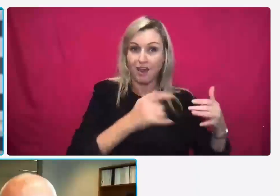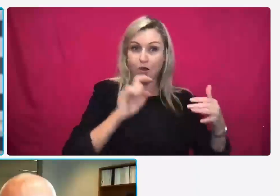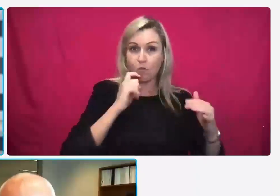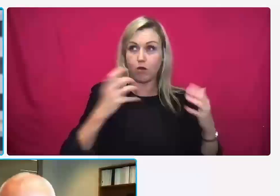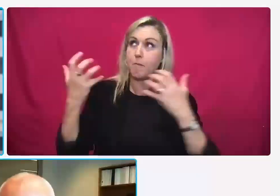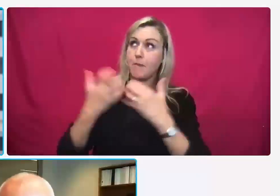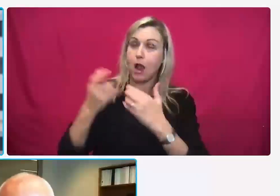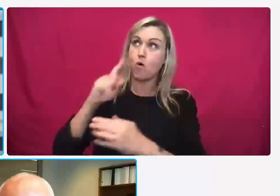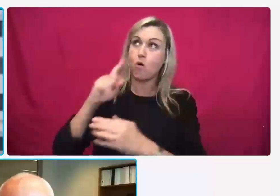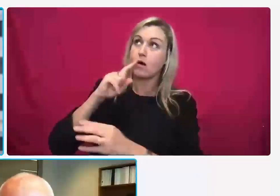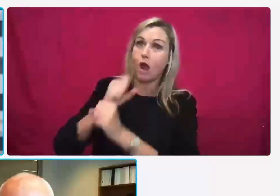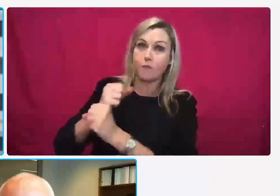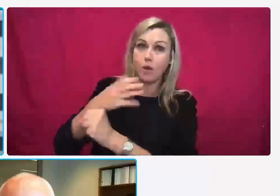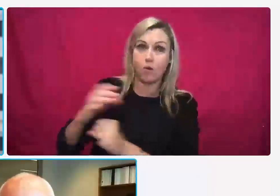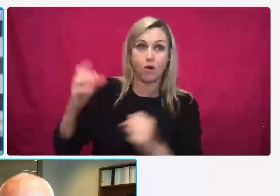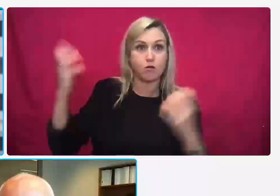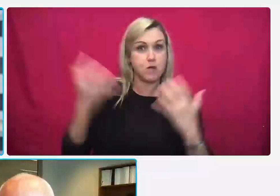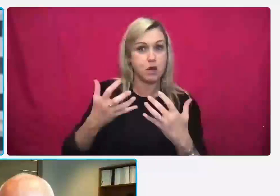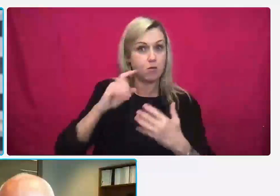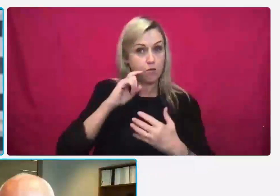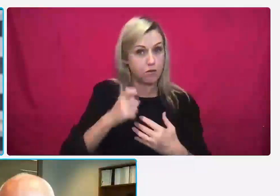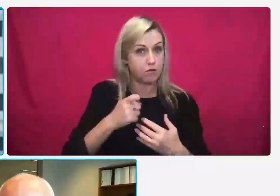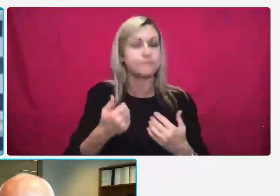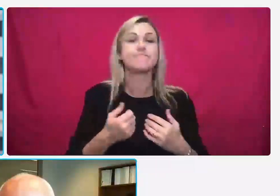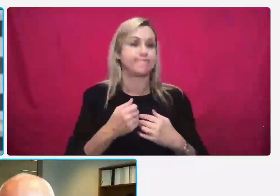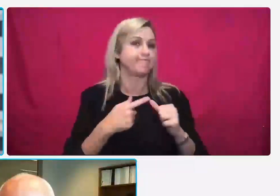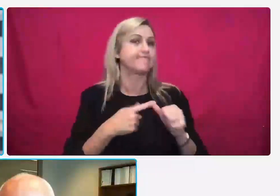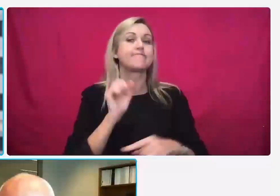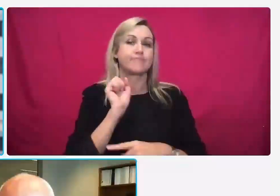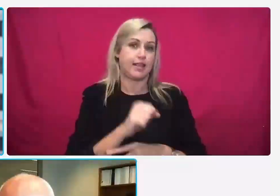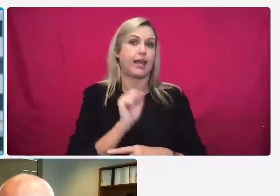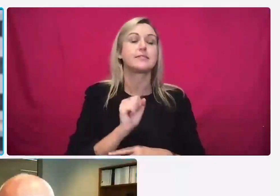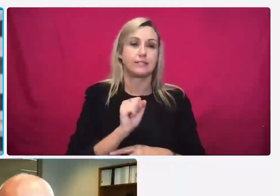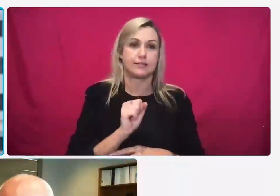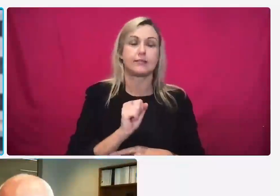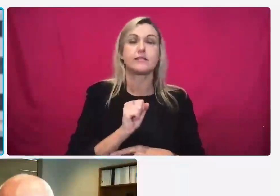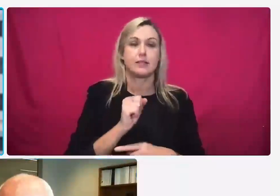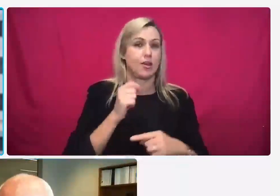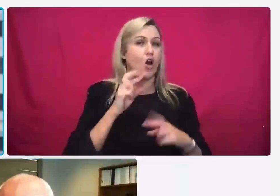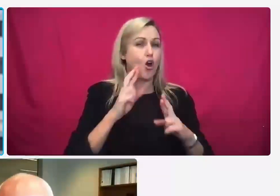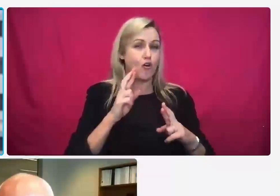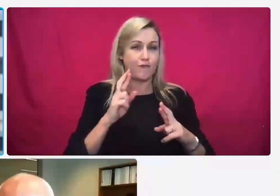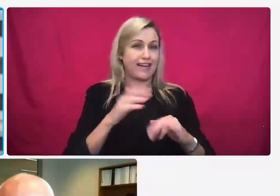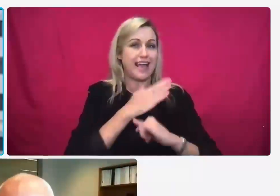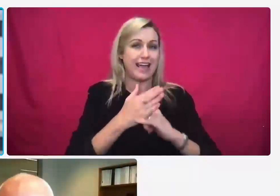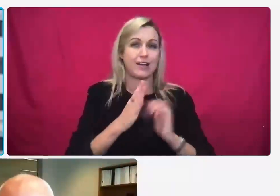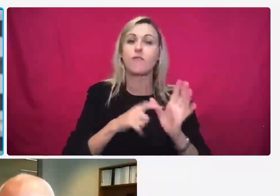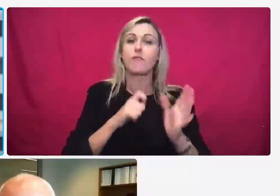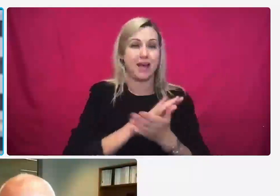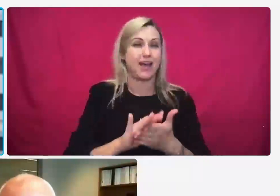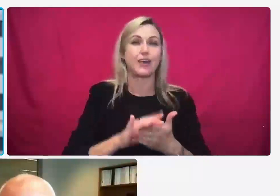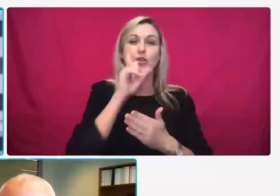definitions? Yes, that is correct. As I said, hopeful for the end of this month. Thanks,